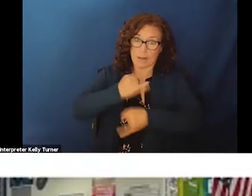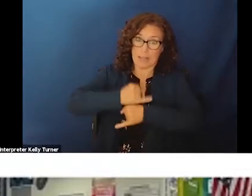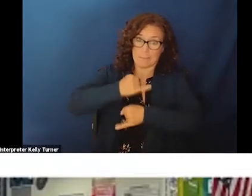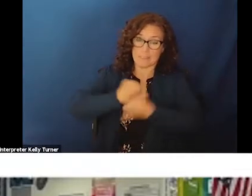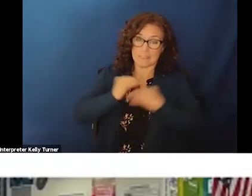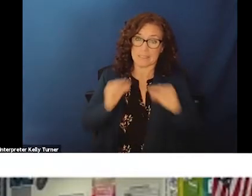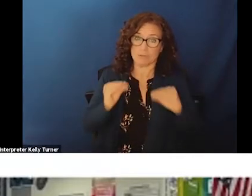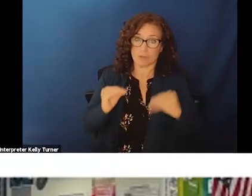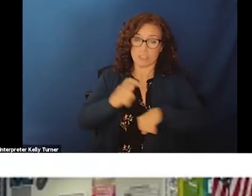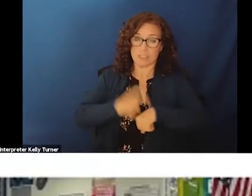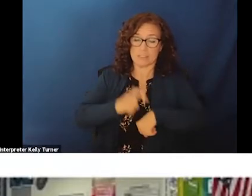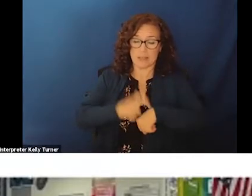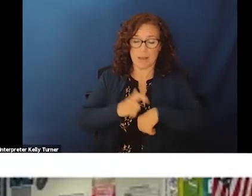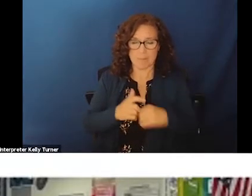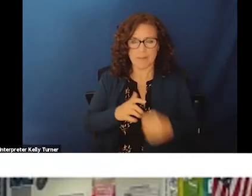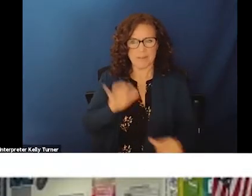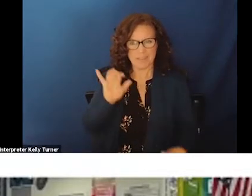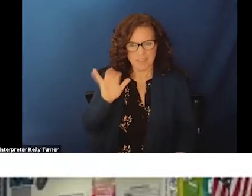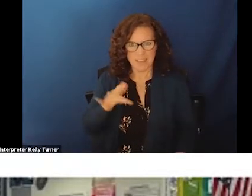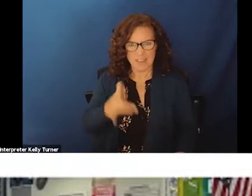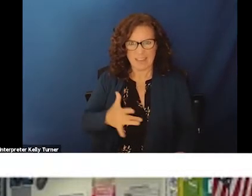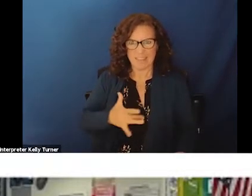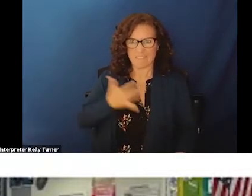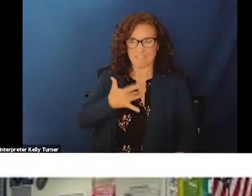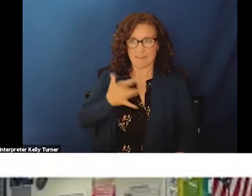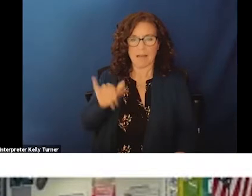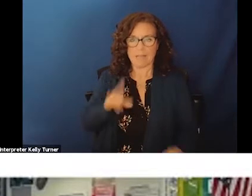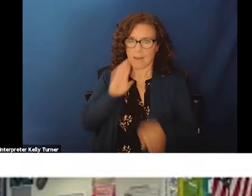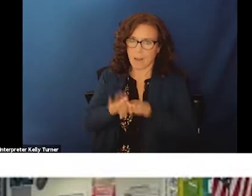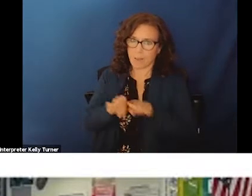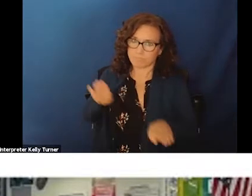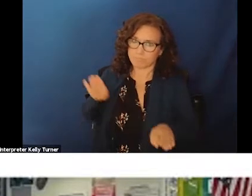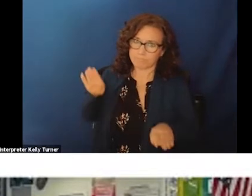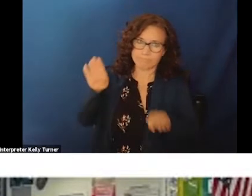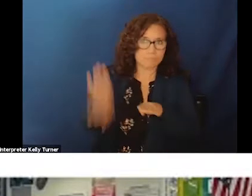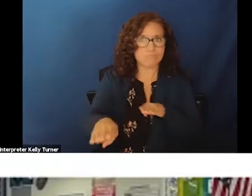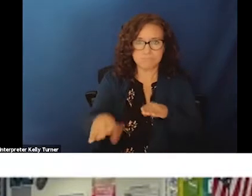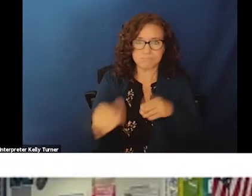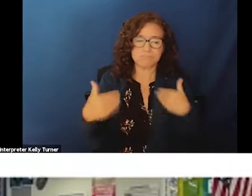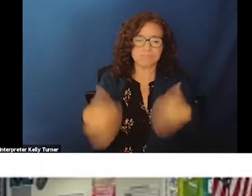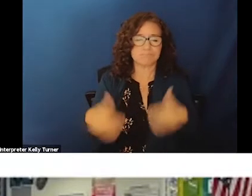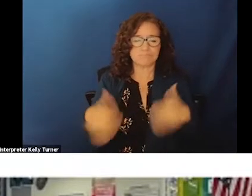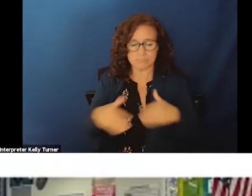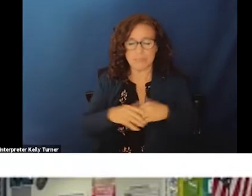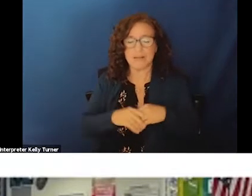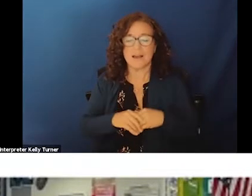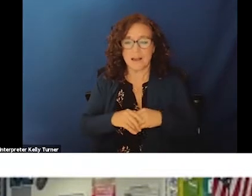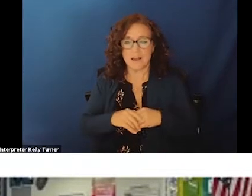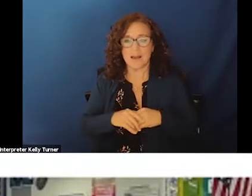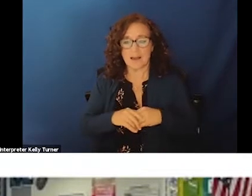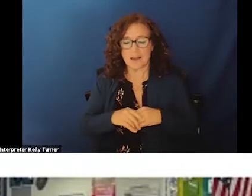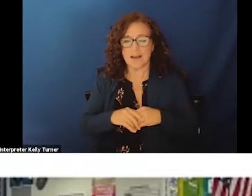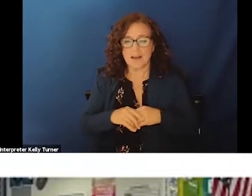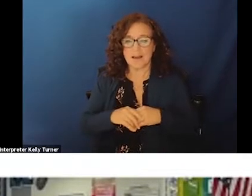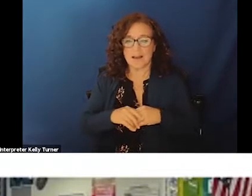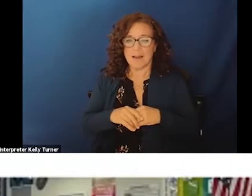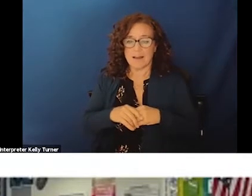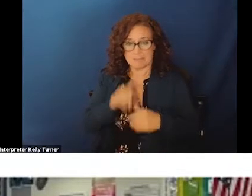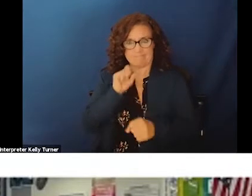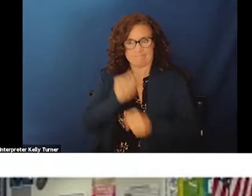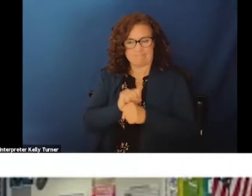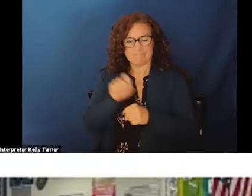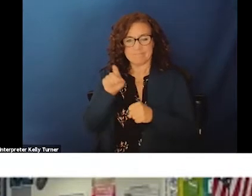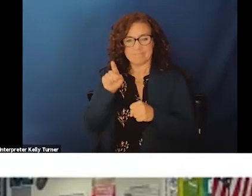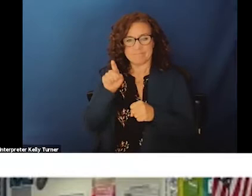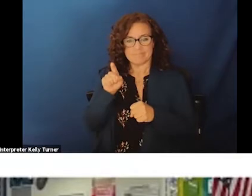it felt like the dramatic and positive leap forward we've been yearning for. And it certainly was something